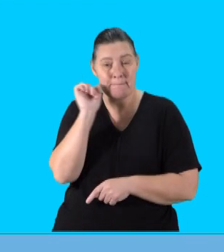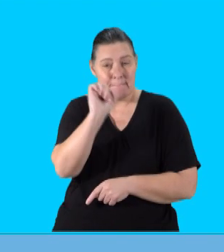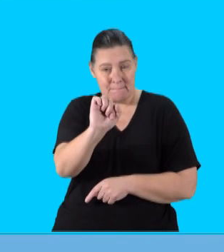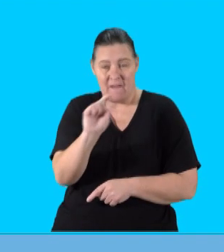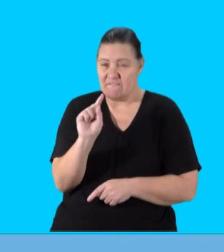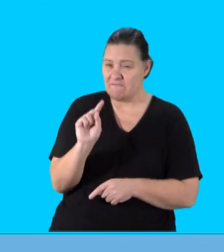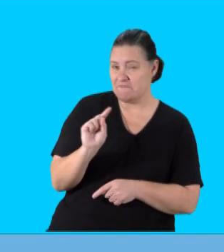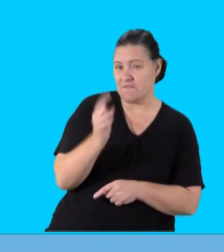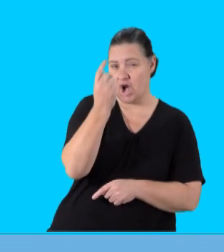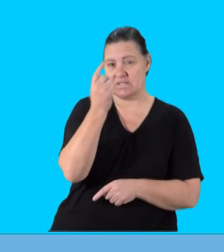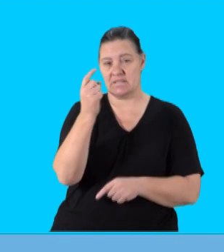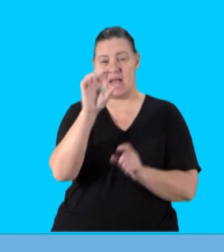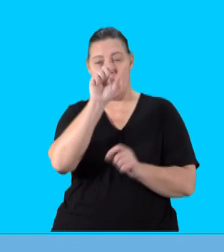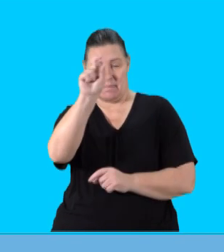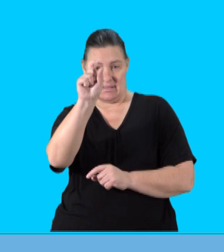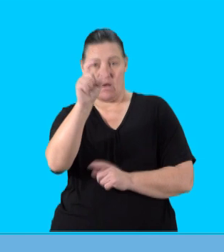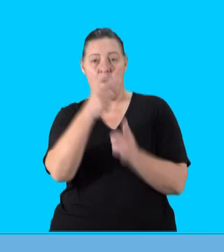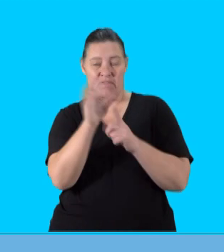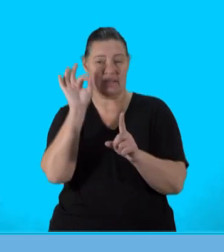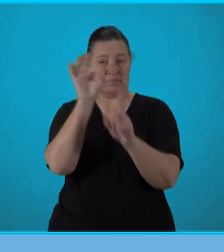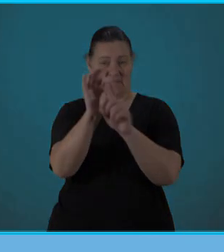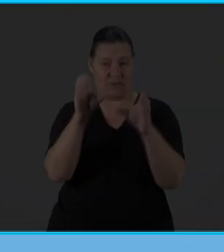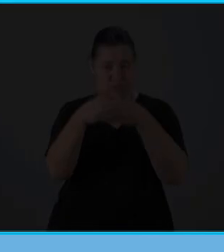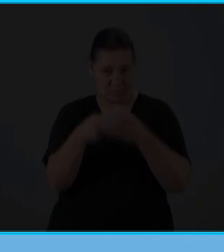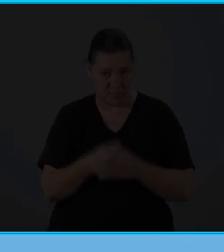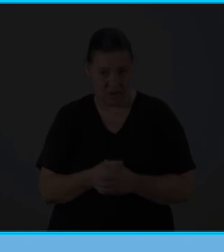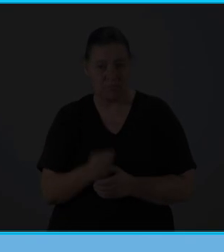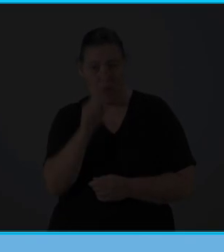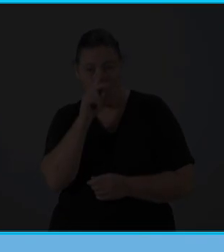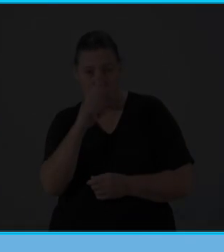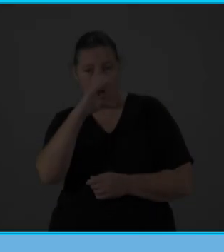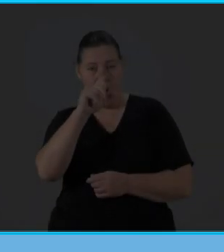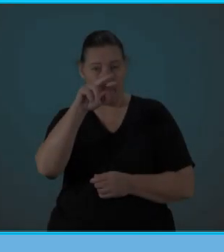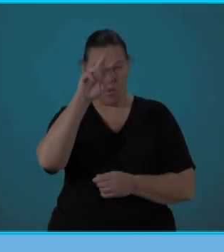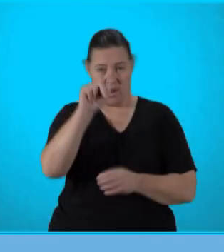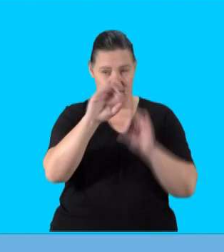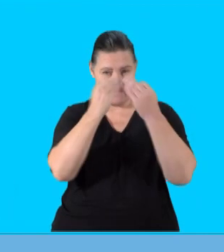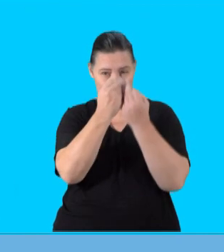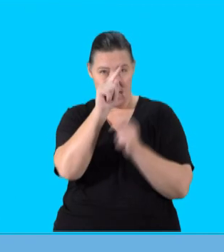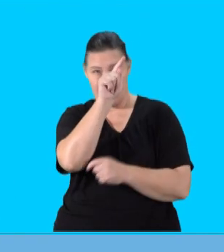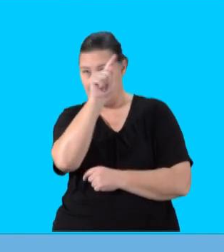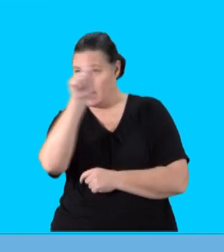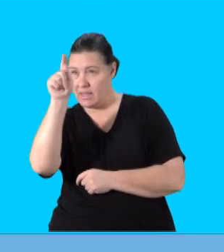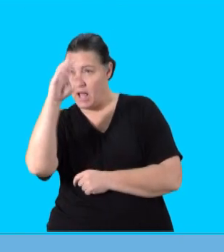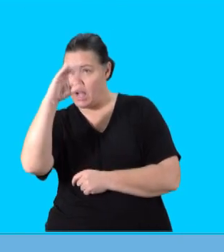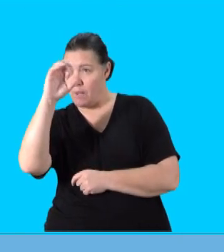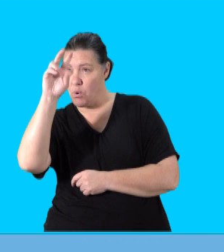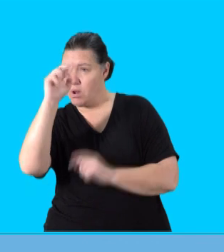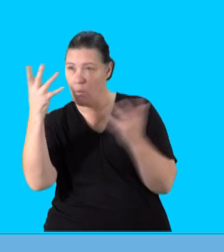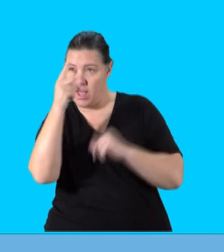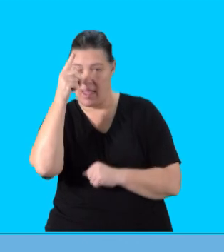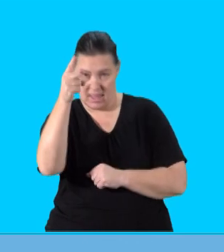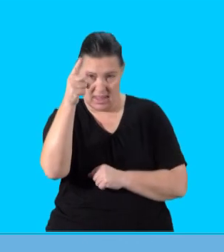named according to the first element of that particular group. So we're looking at the carbon family, so we look at where